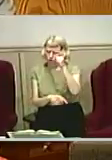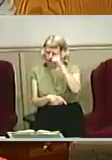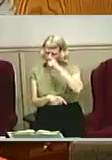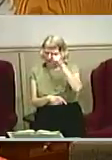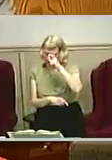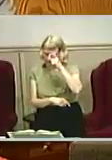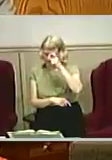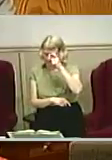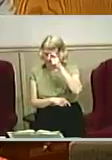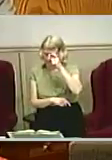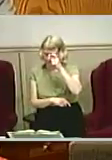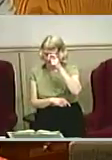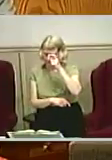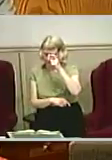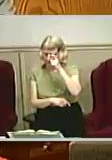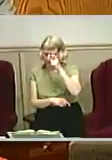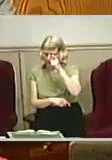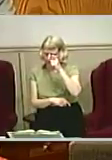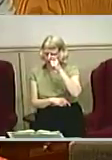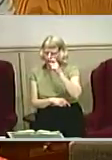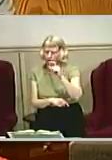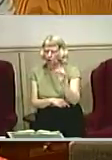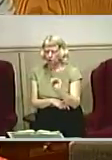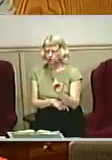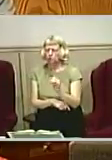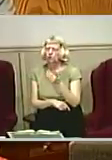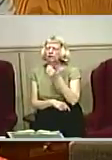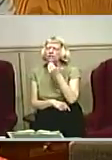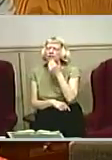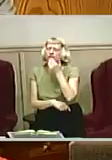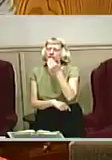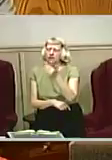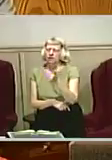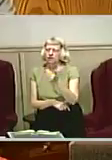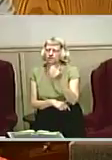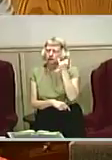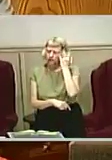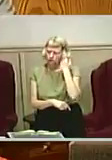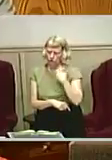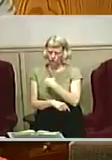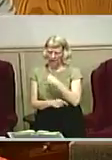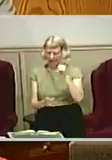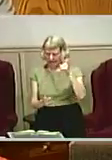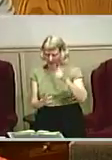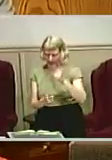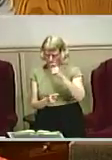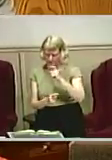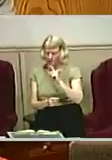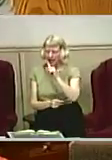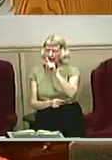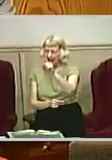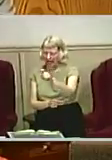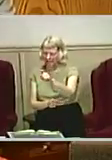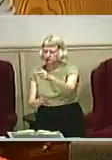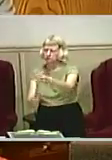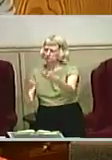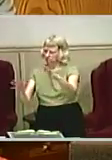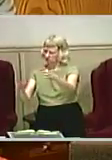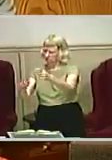wisdom. Lord, we also thank you that if we lack in wisdom, all we need to do is ask and you will give